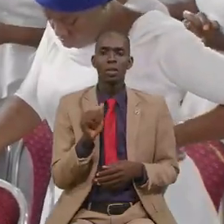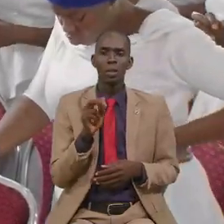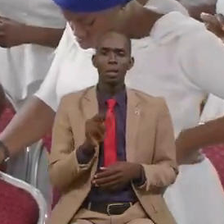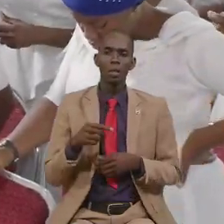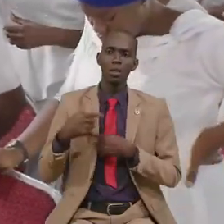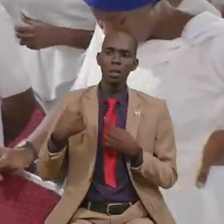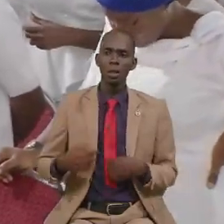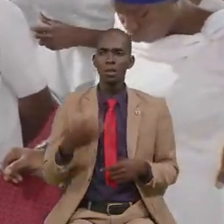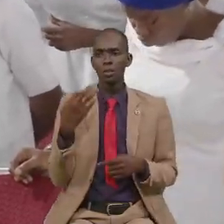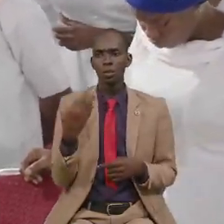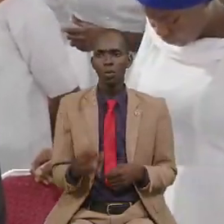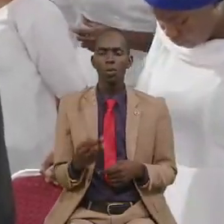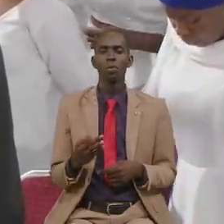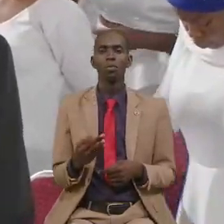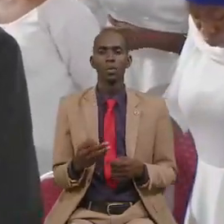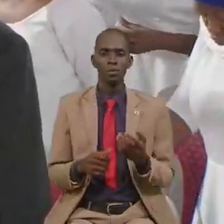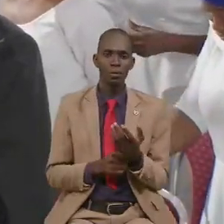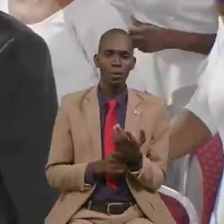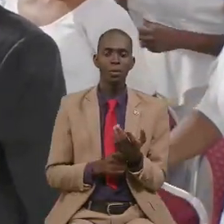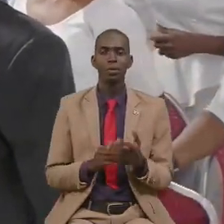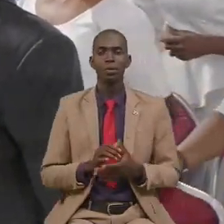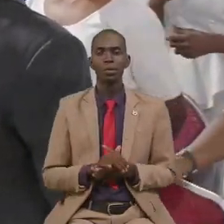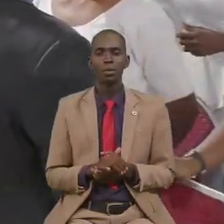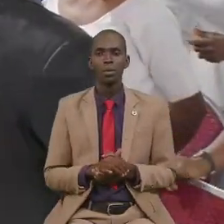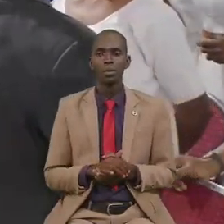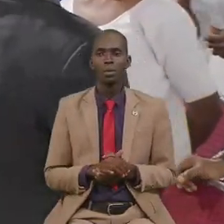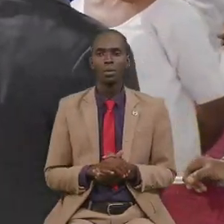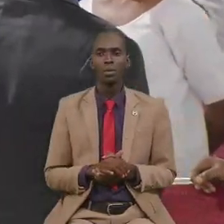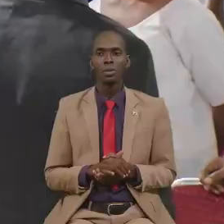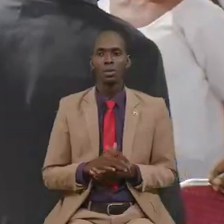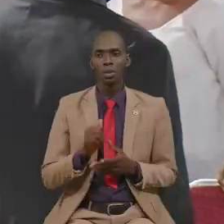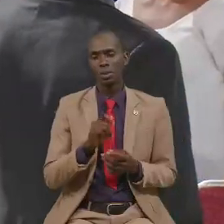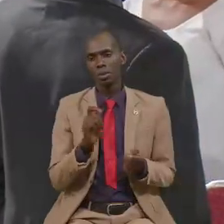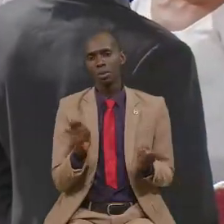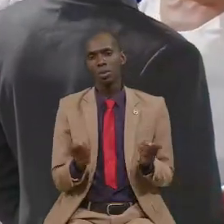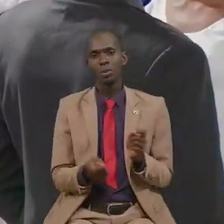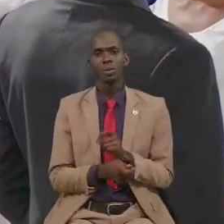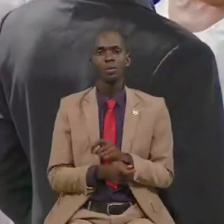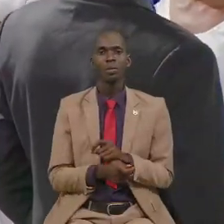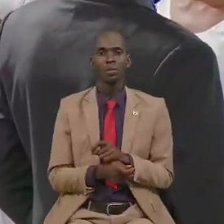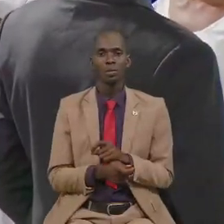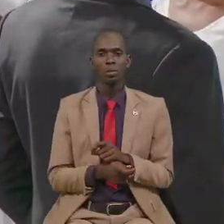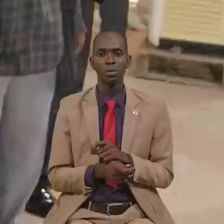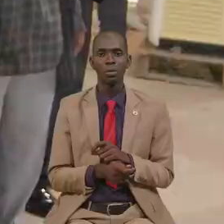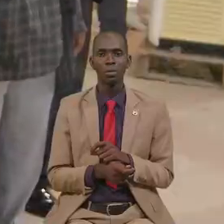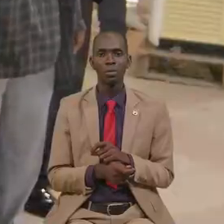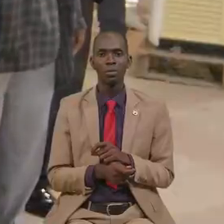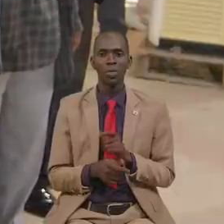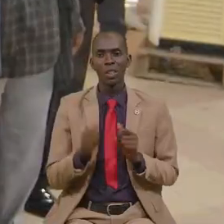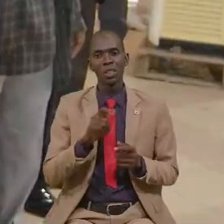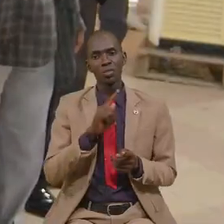of flesh. A change a